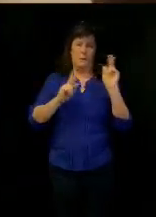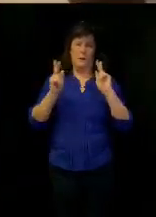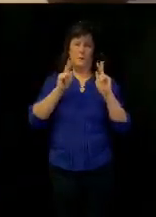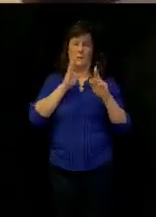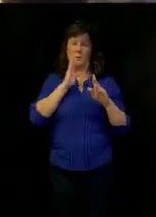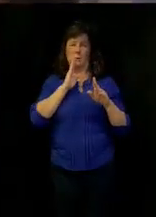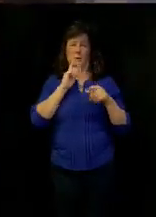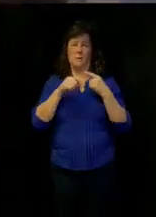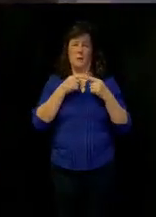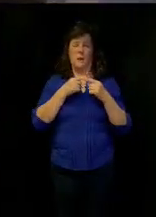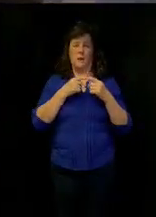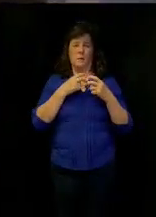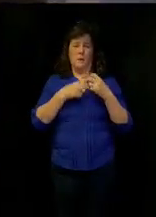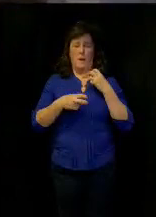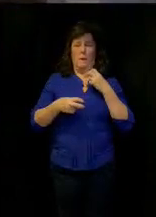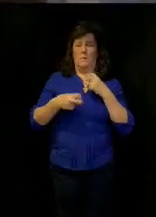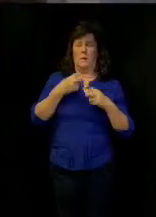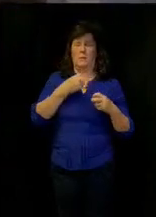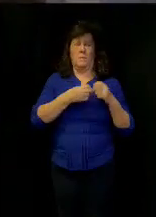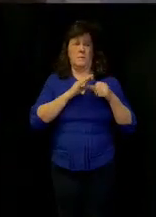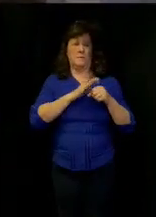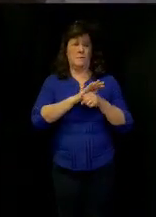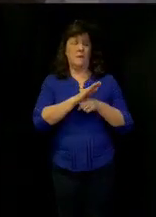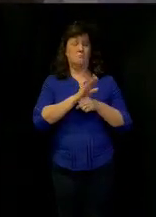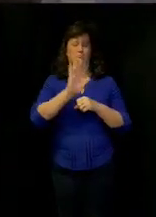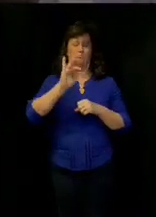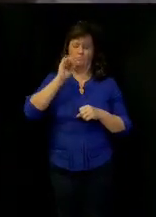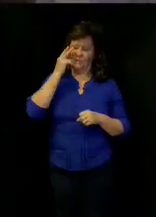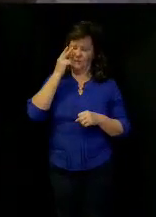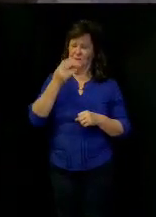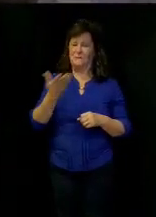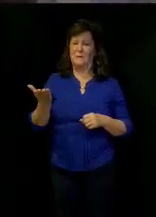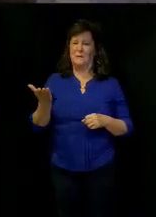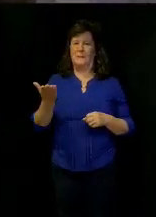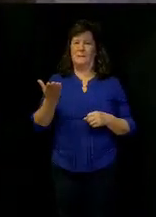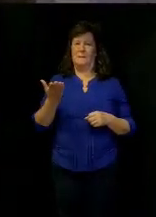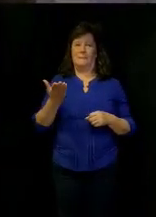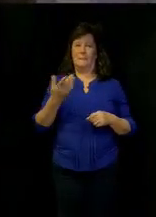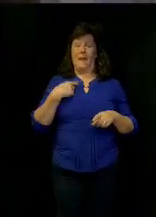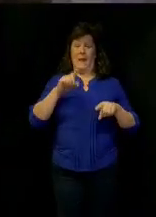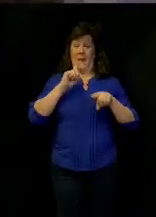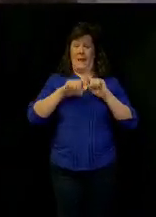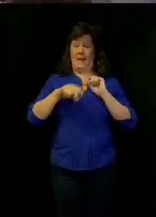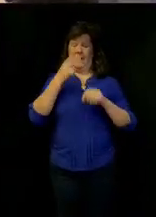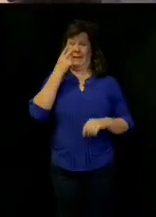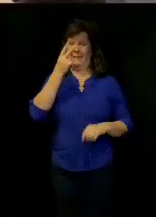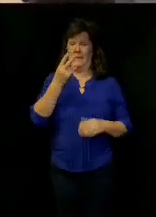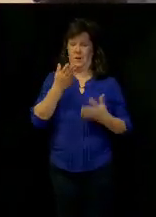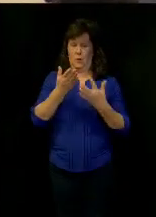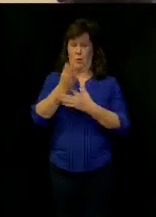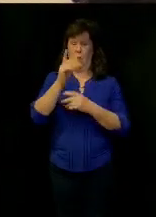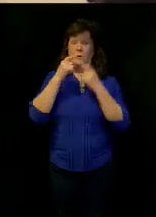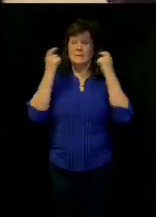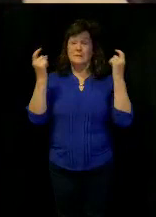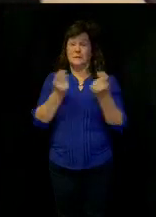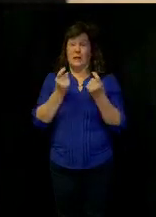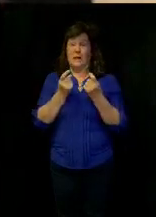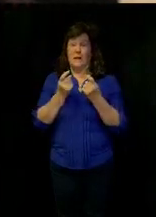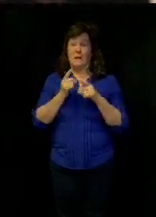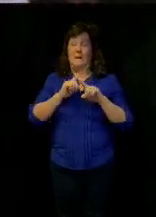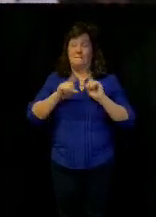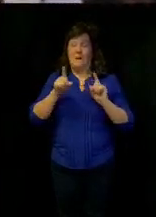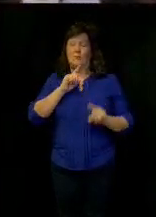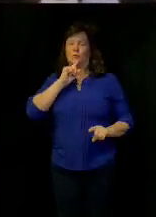to me about issues. They talk to me about problems. I see things at times, but I can't see you according to your flesh. I got to see you for who you